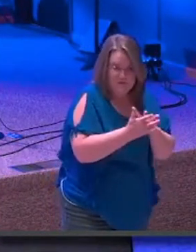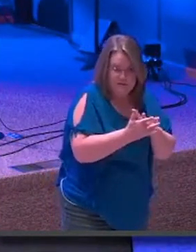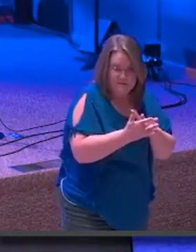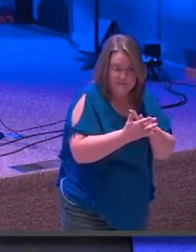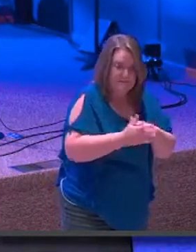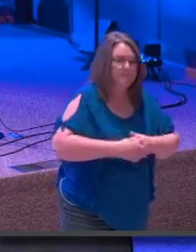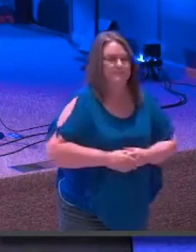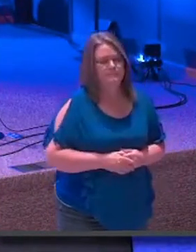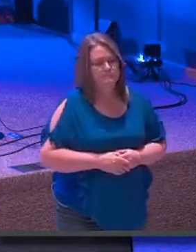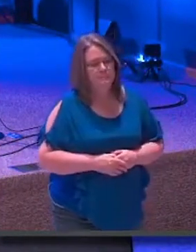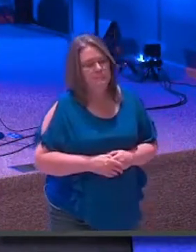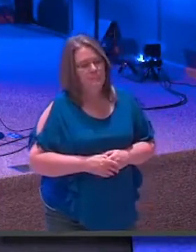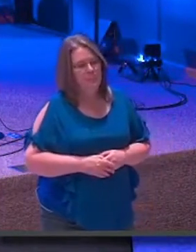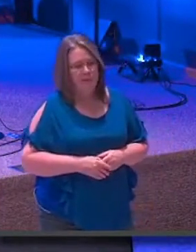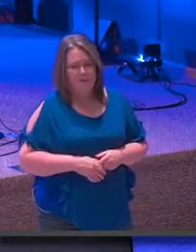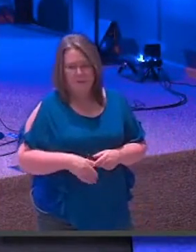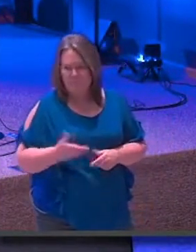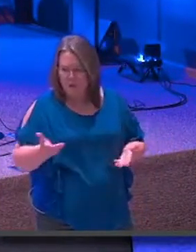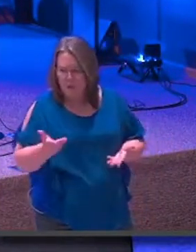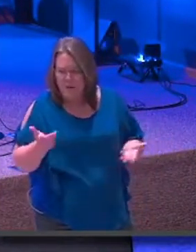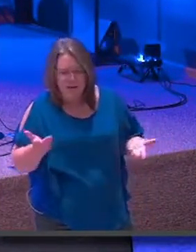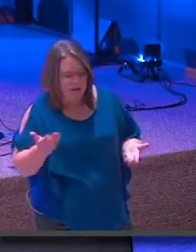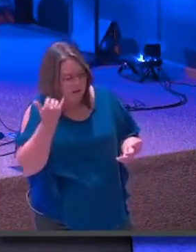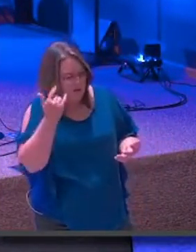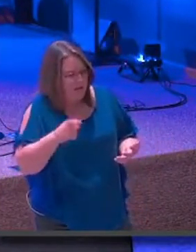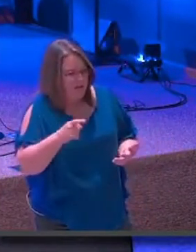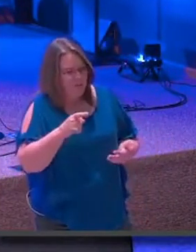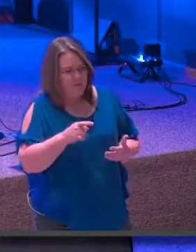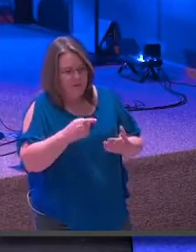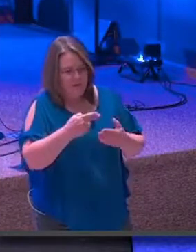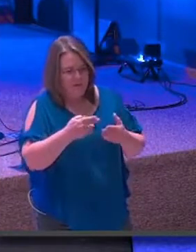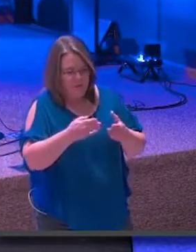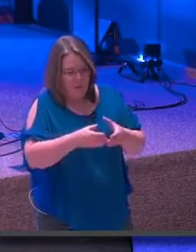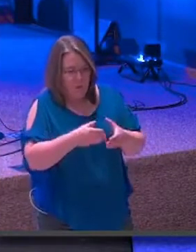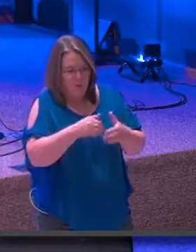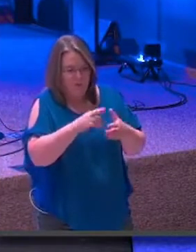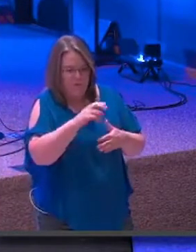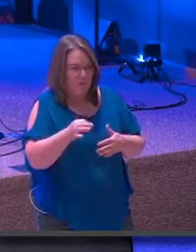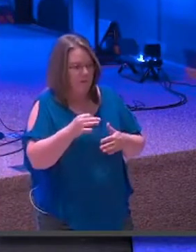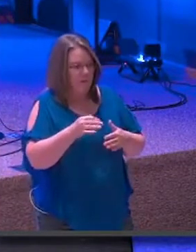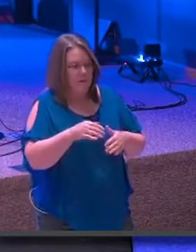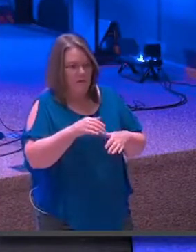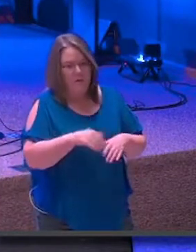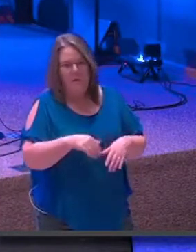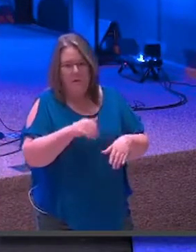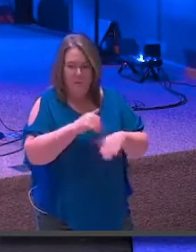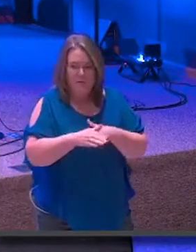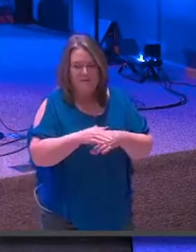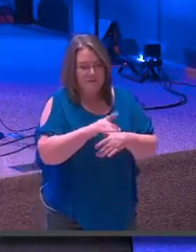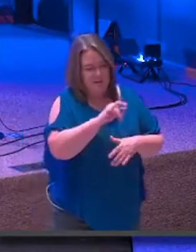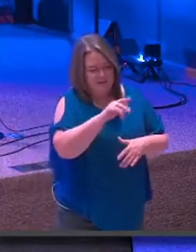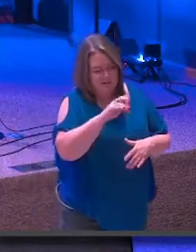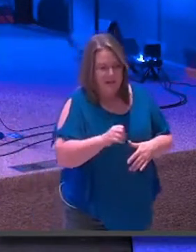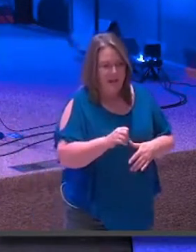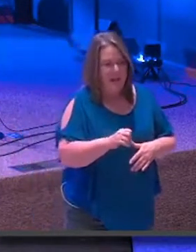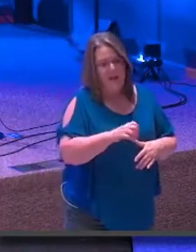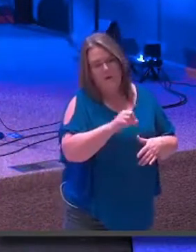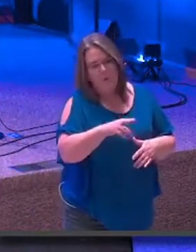You know, around here, if we need a hole in the roof, we simply send Diane or Merle up to the third floor,